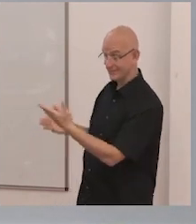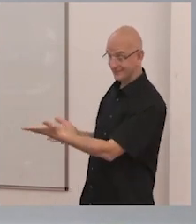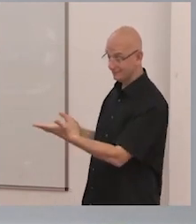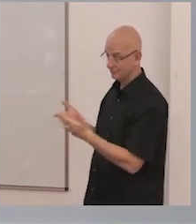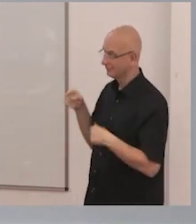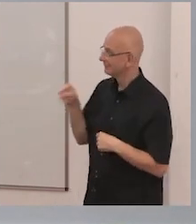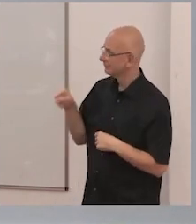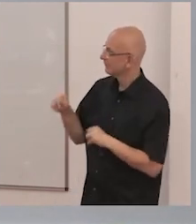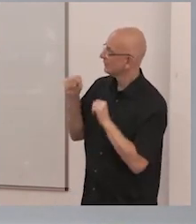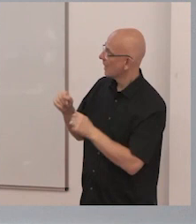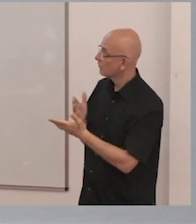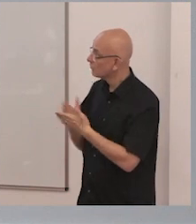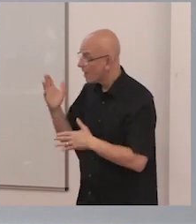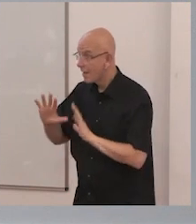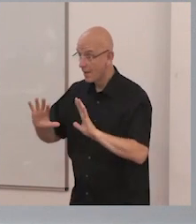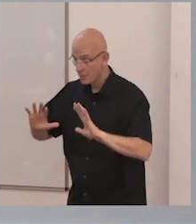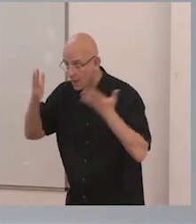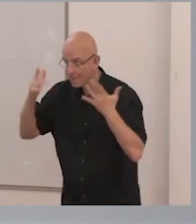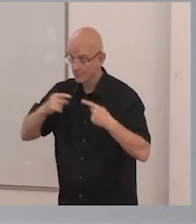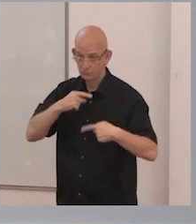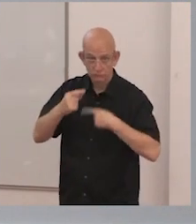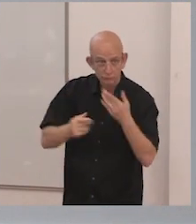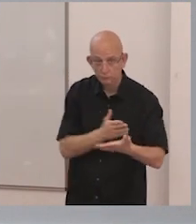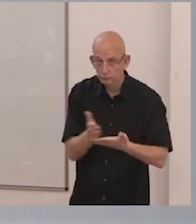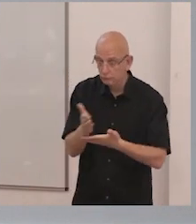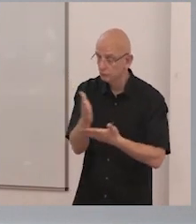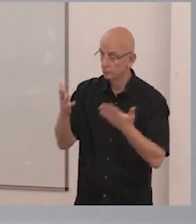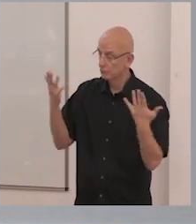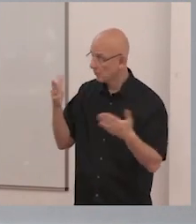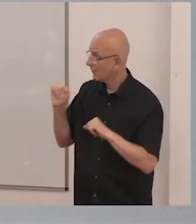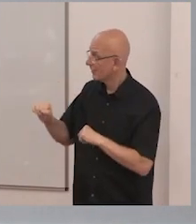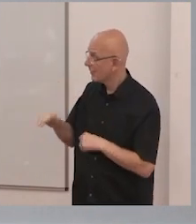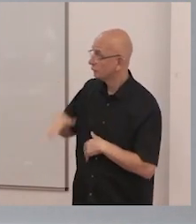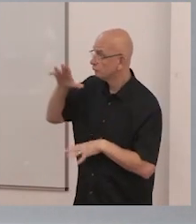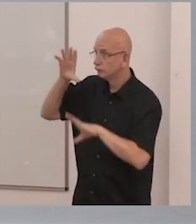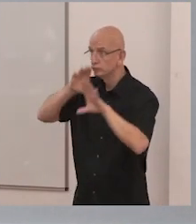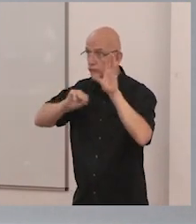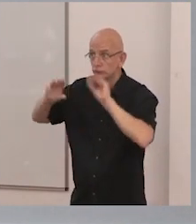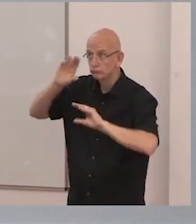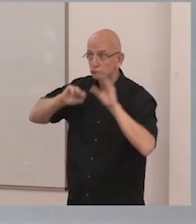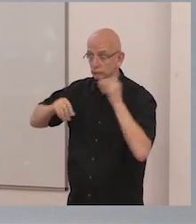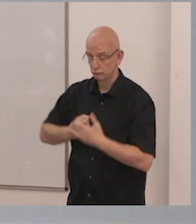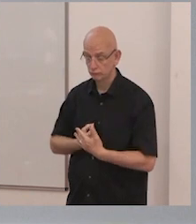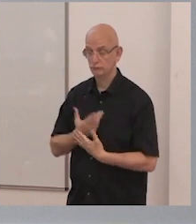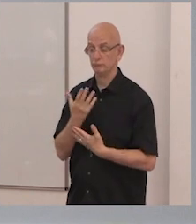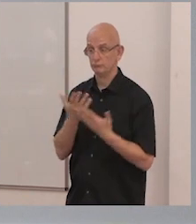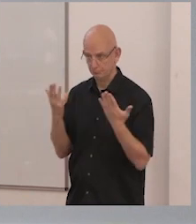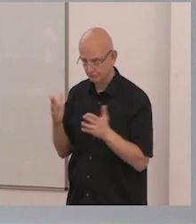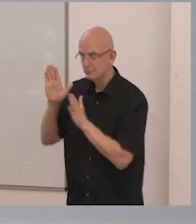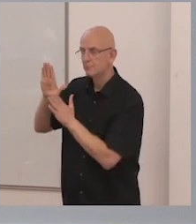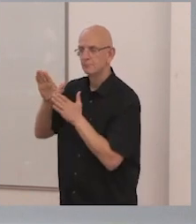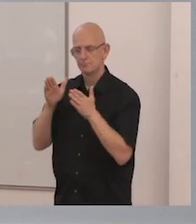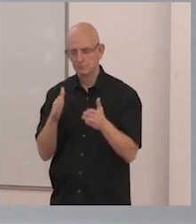So I want to move on now to the UNCIPD. What have they said? What has that instrument said about the rights of